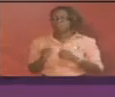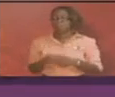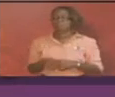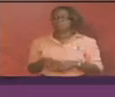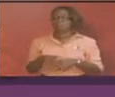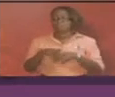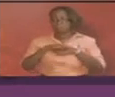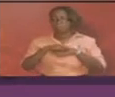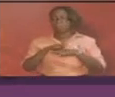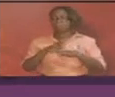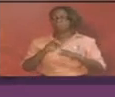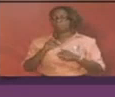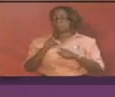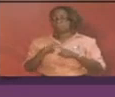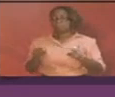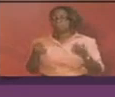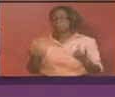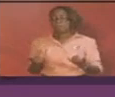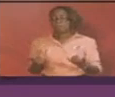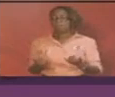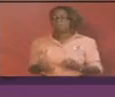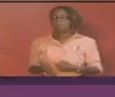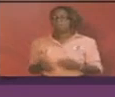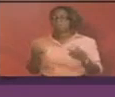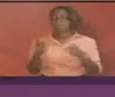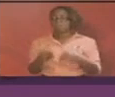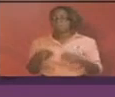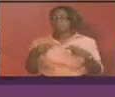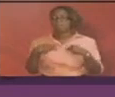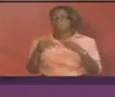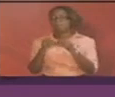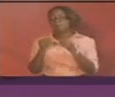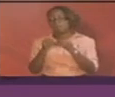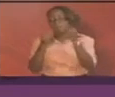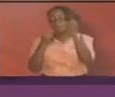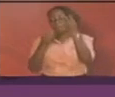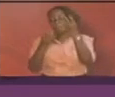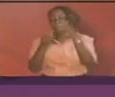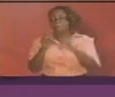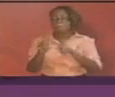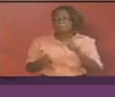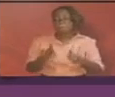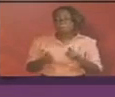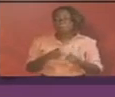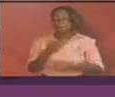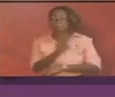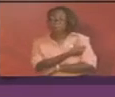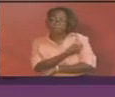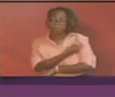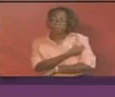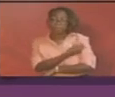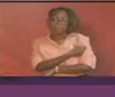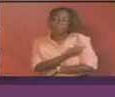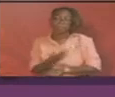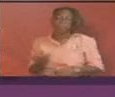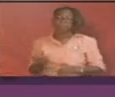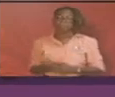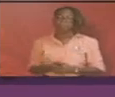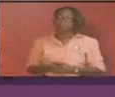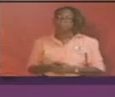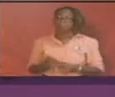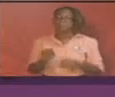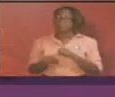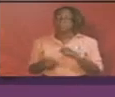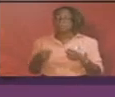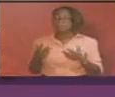the public inoculation drive will be ready when we are ready to launch? And then to ask you if you would share your comfort level as to where we are right now,